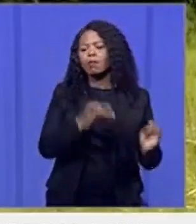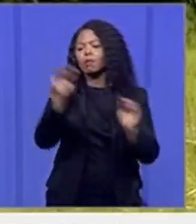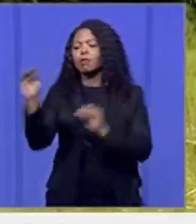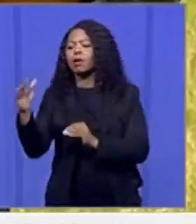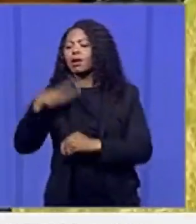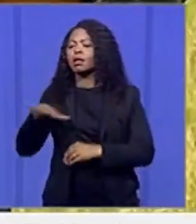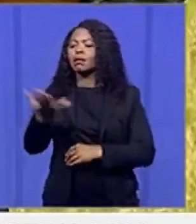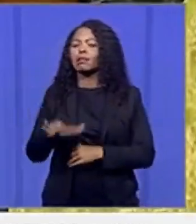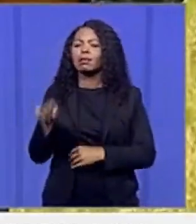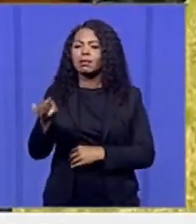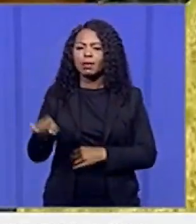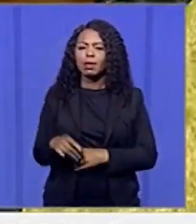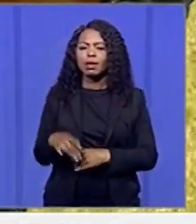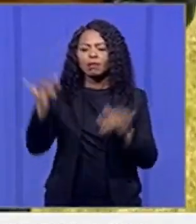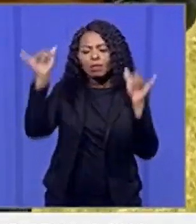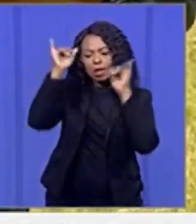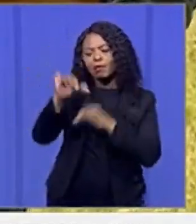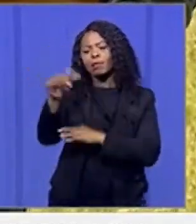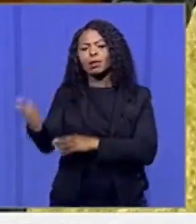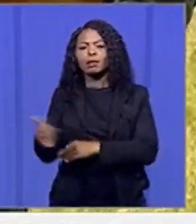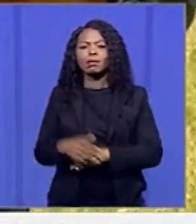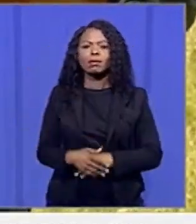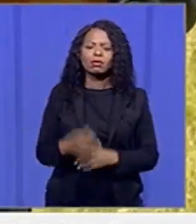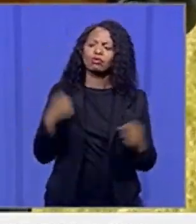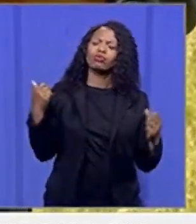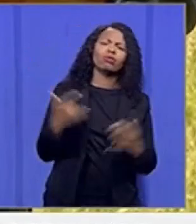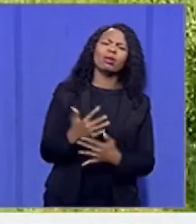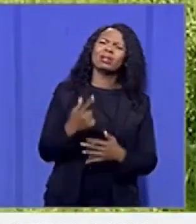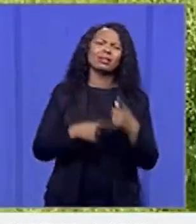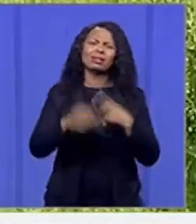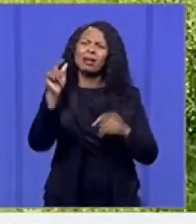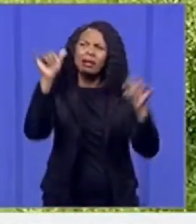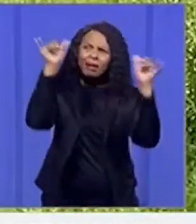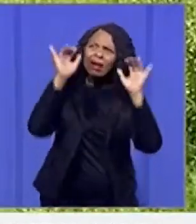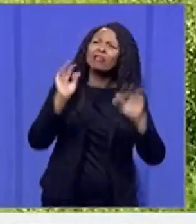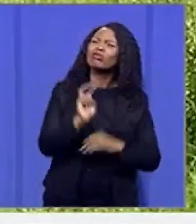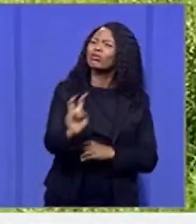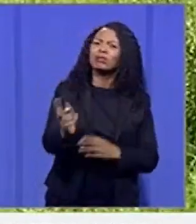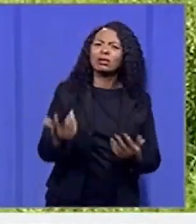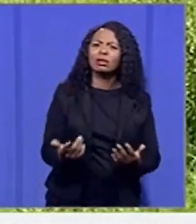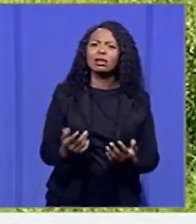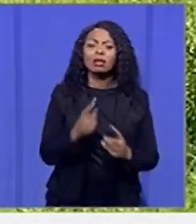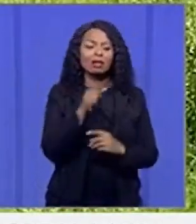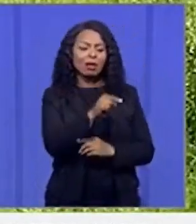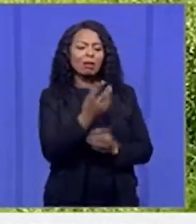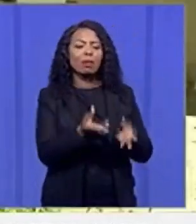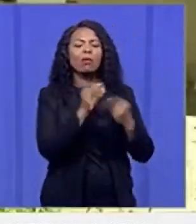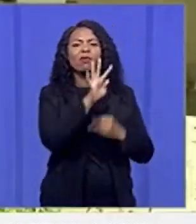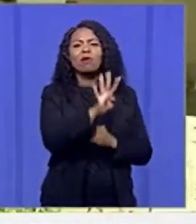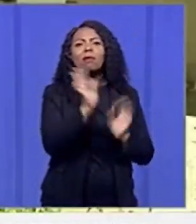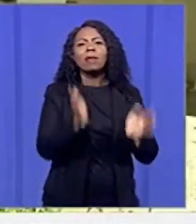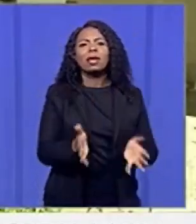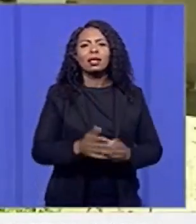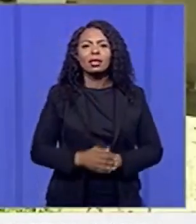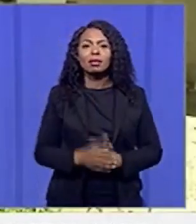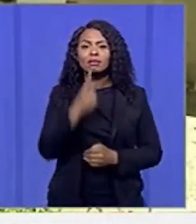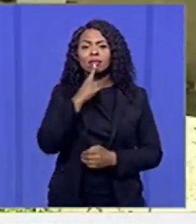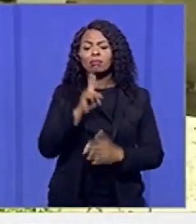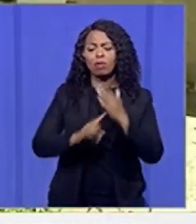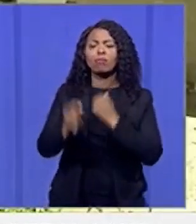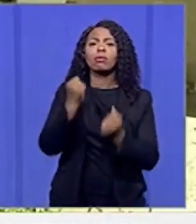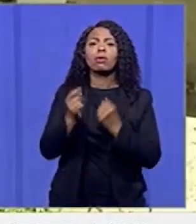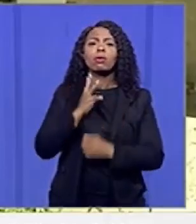gagwe o mmakaditše ke ga botswa gore di rekišitšwe e fela gabe a le o šetše ka tše ka bago tše 4 o re o tla tšea magato a